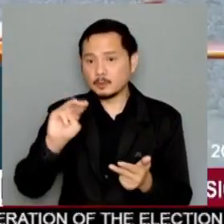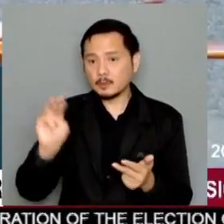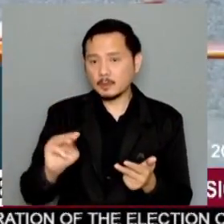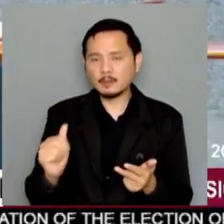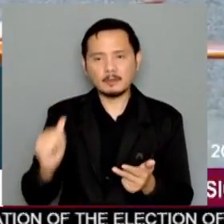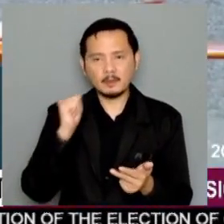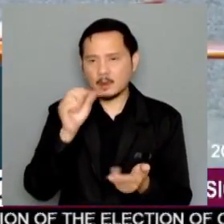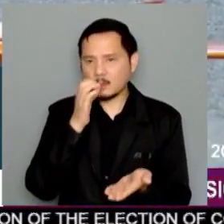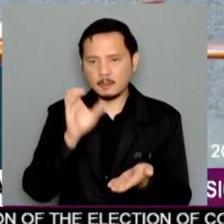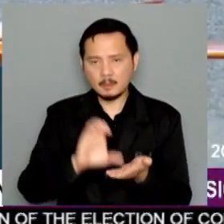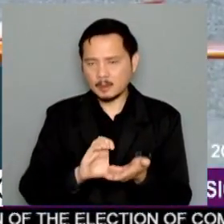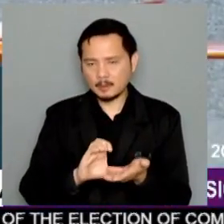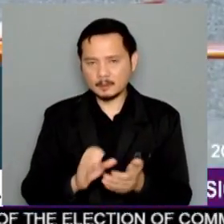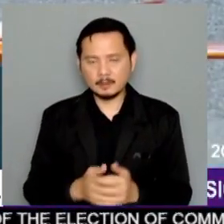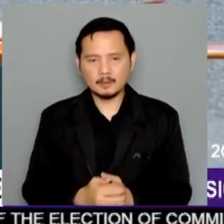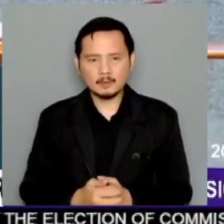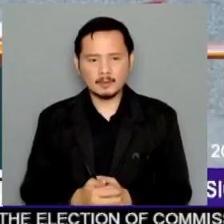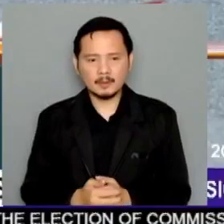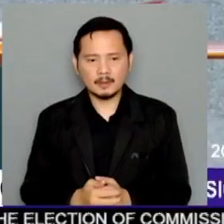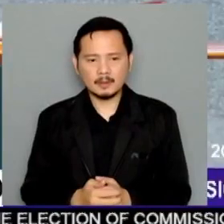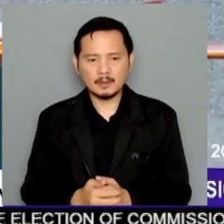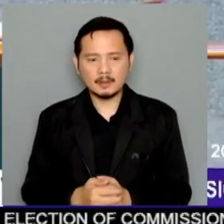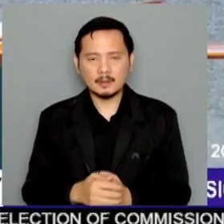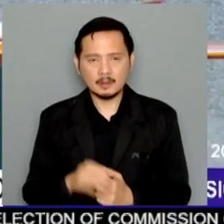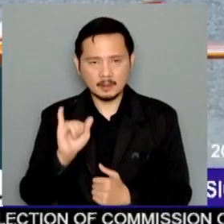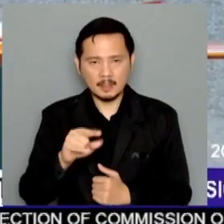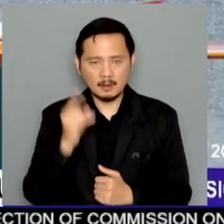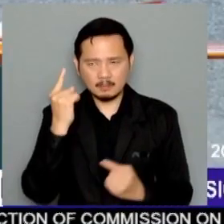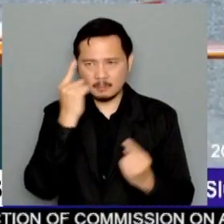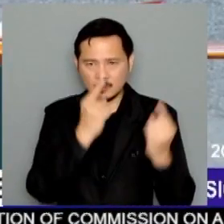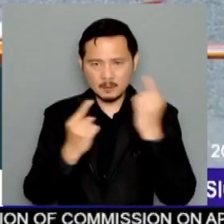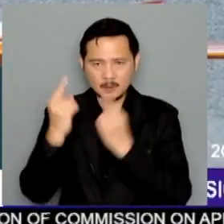comment on issues that no longer involve the concerns